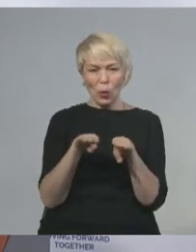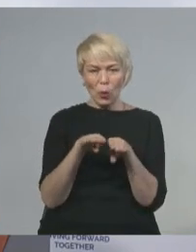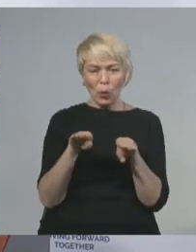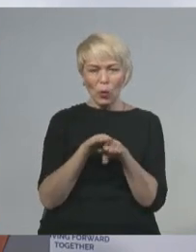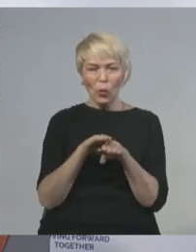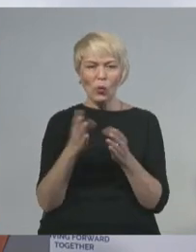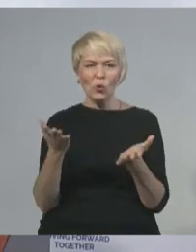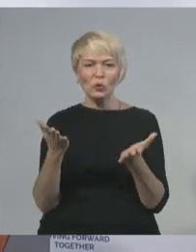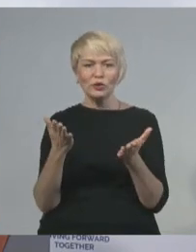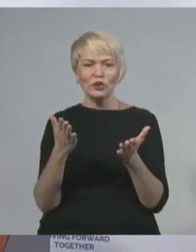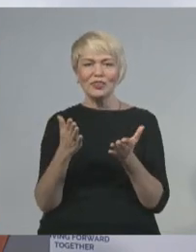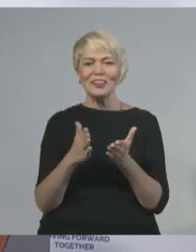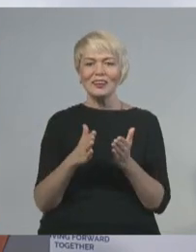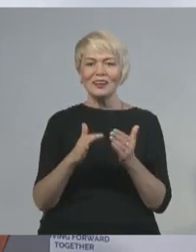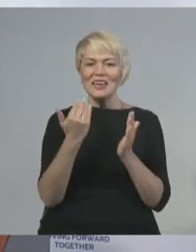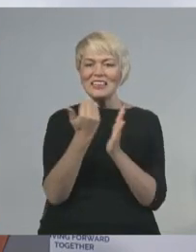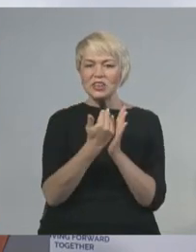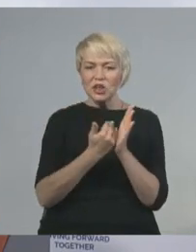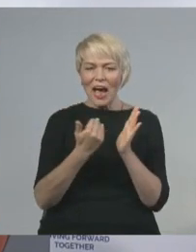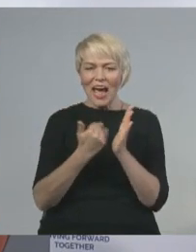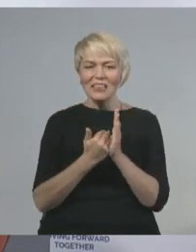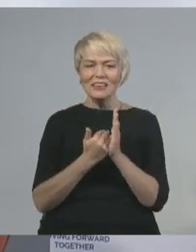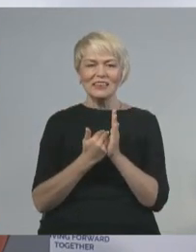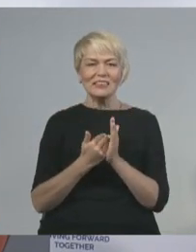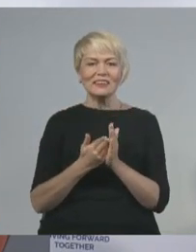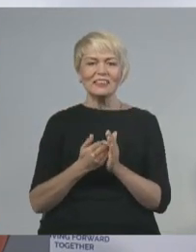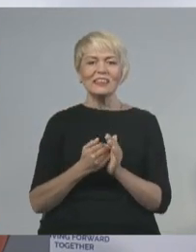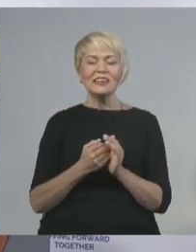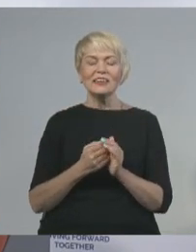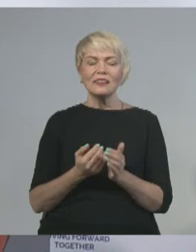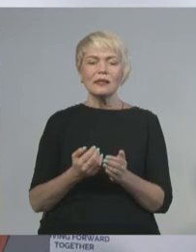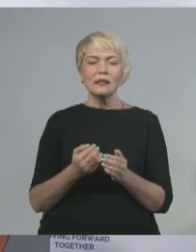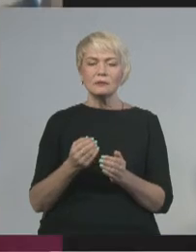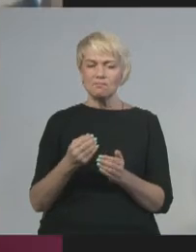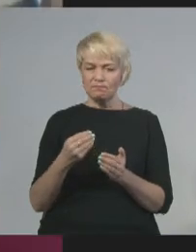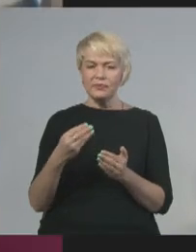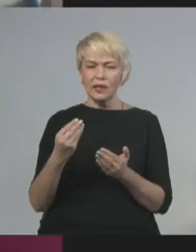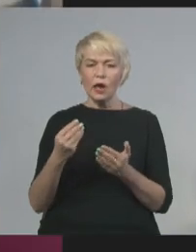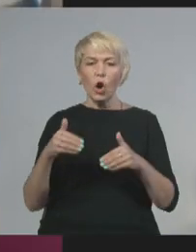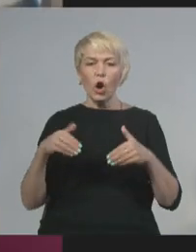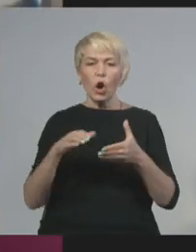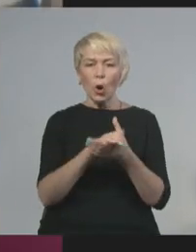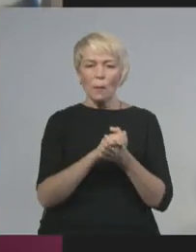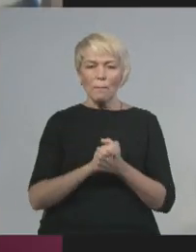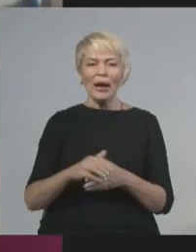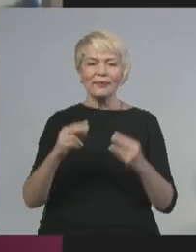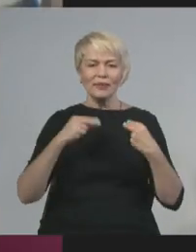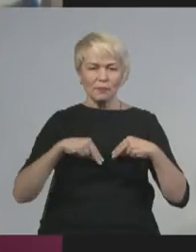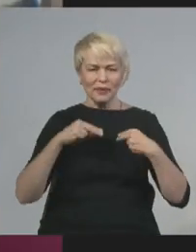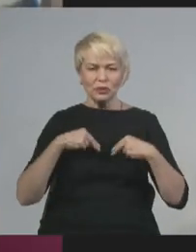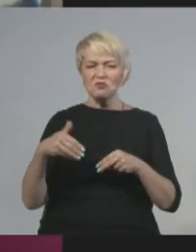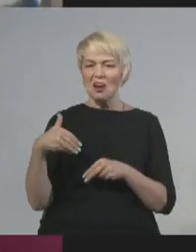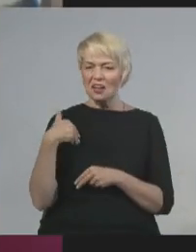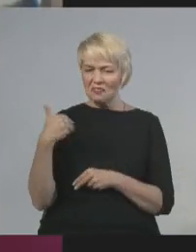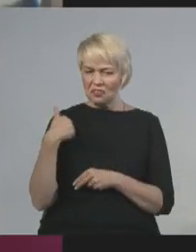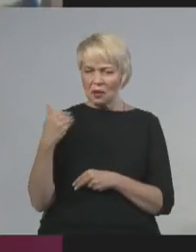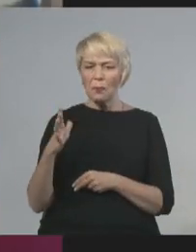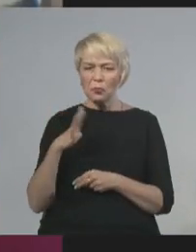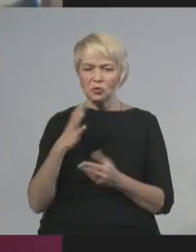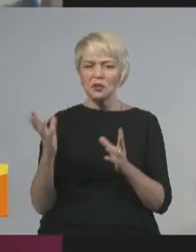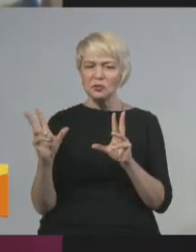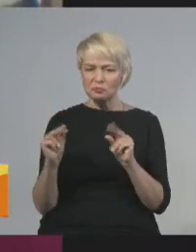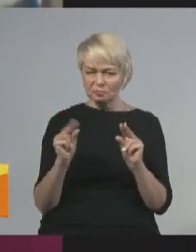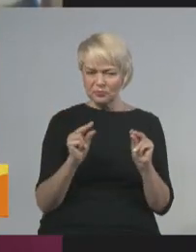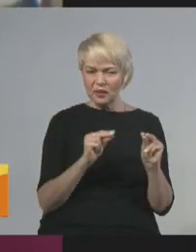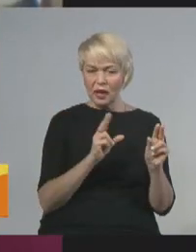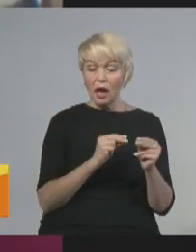crowdfunding campaigns worked well or for example just letters from um i received for example a